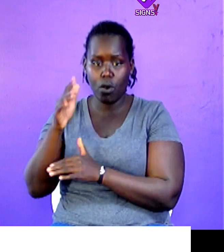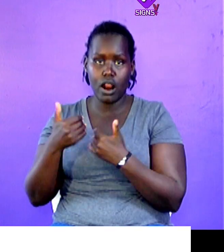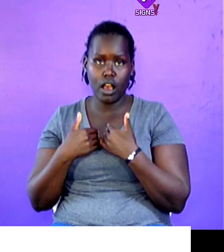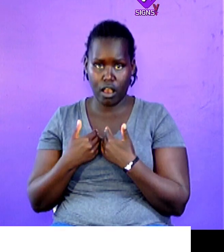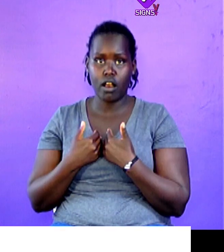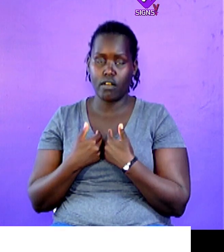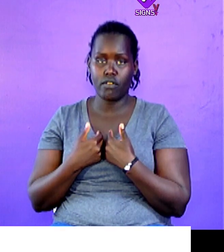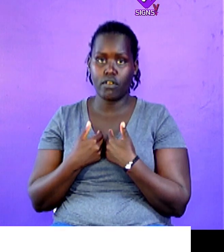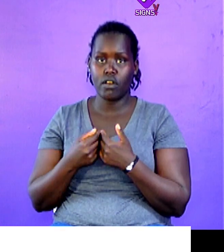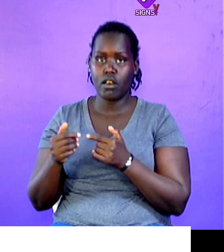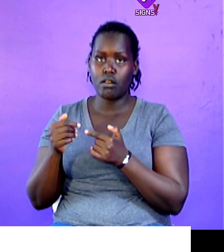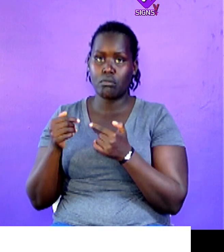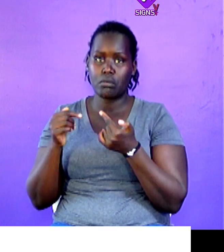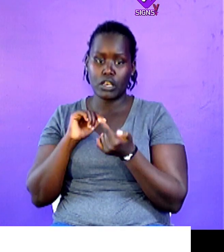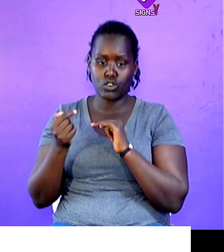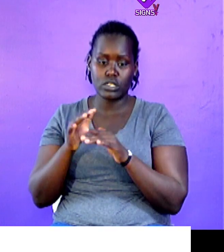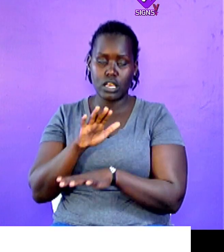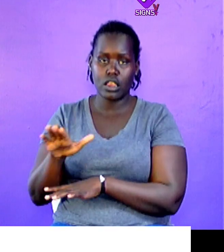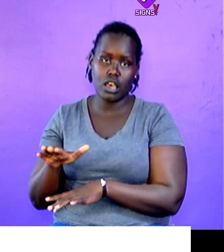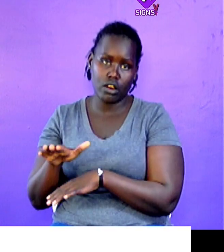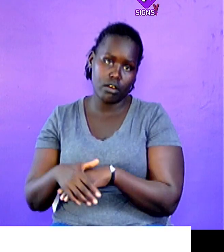the area.